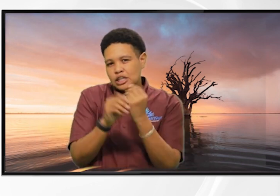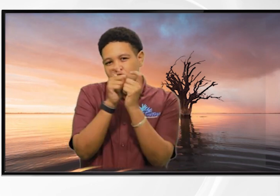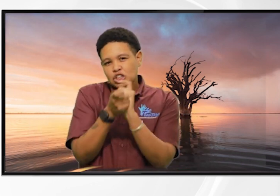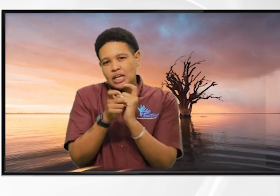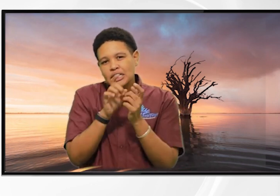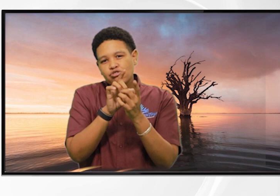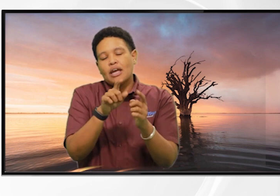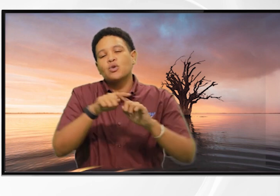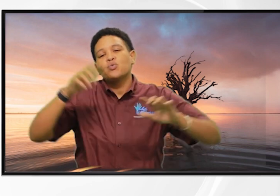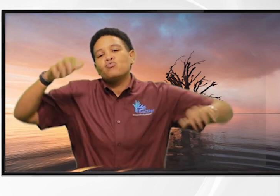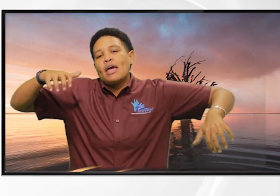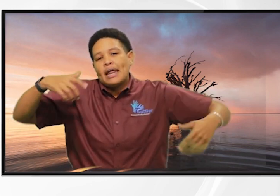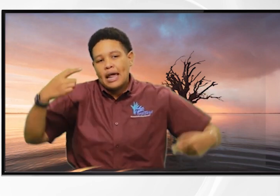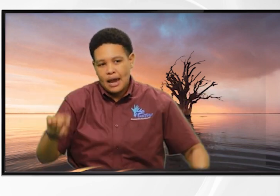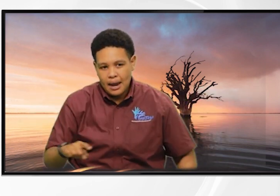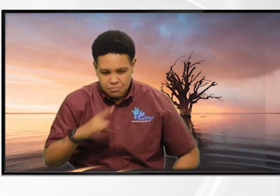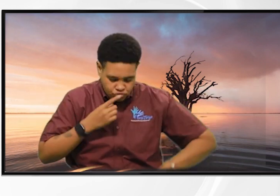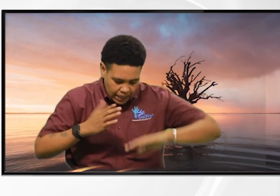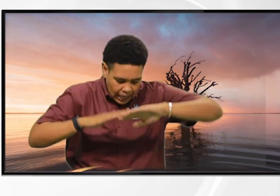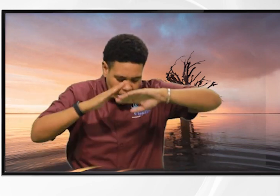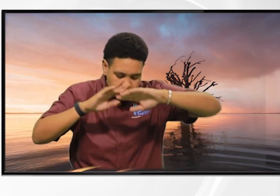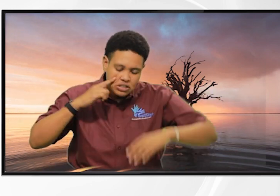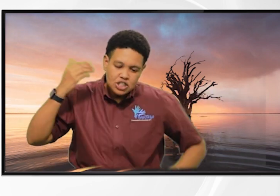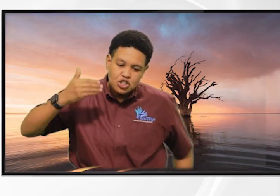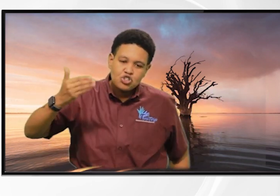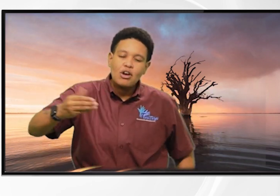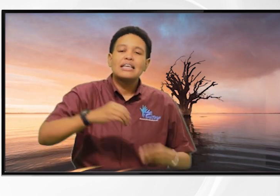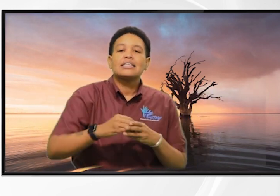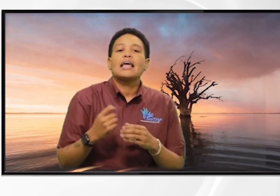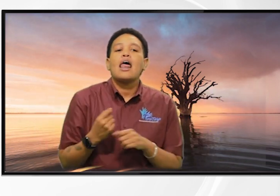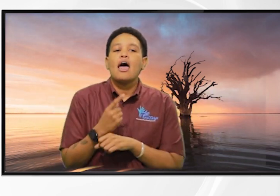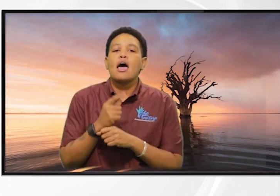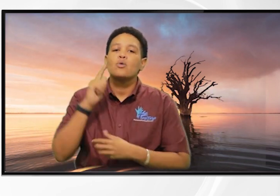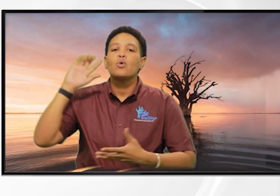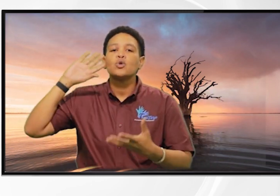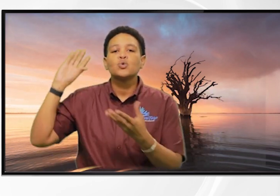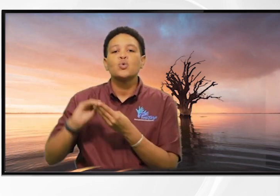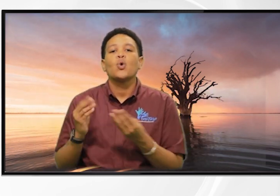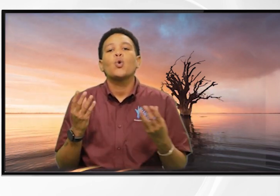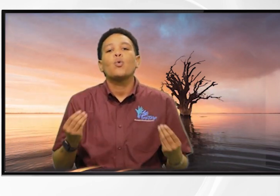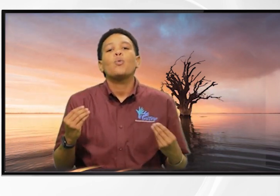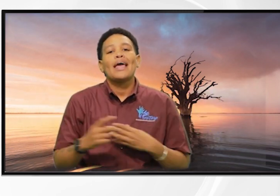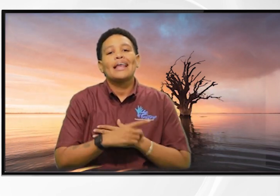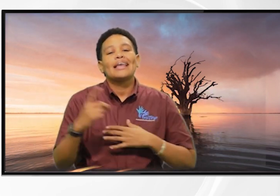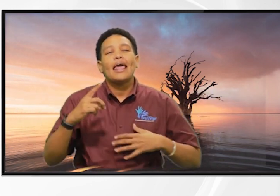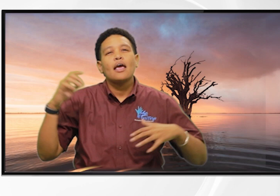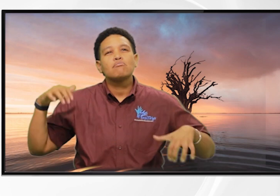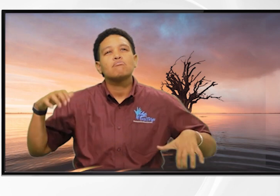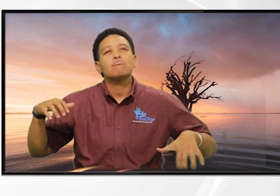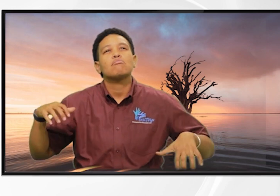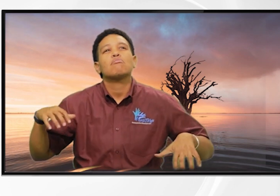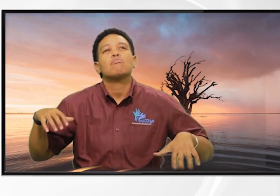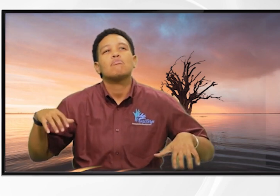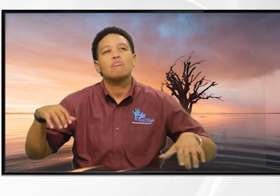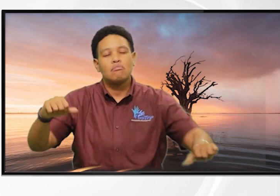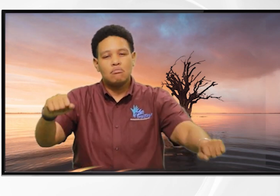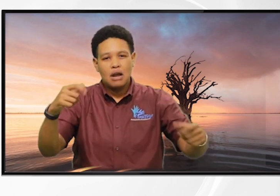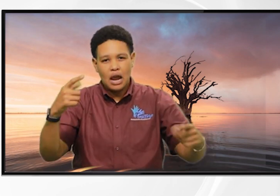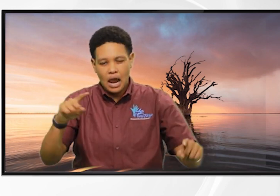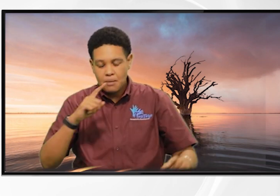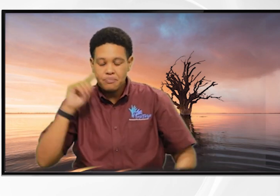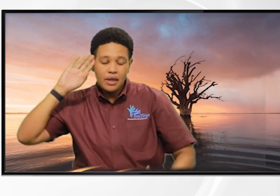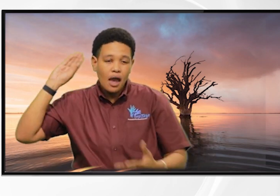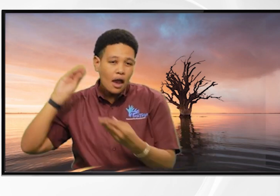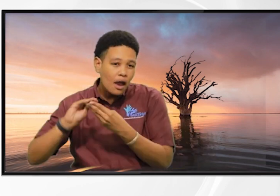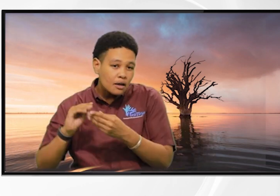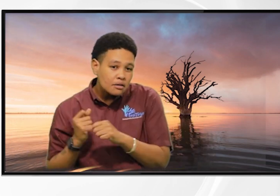respect to rainfall: increasing trends in annual total wet day precipitation, annual total